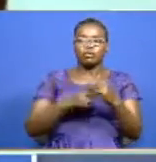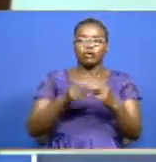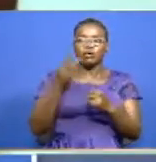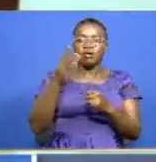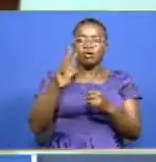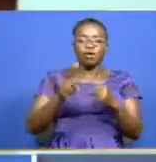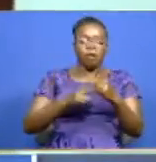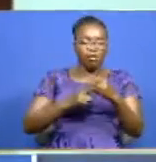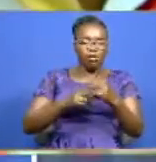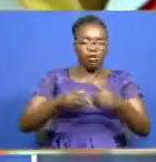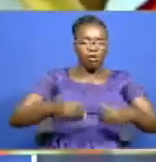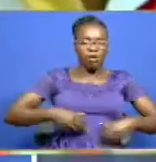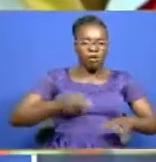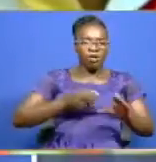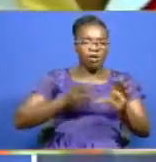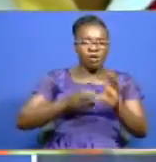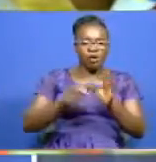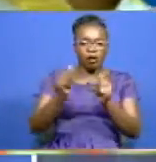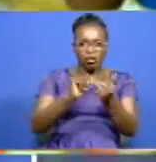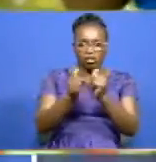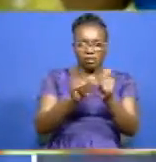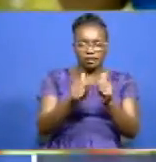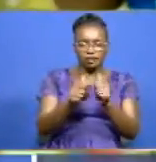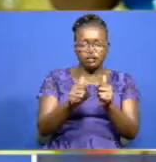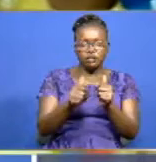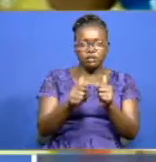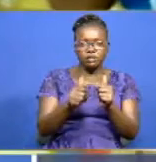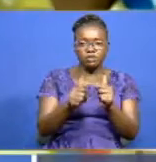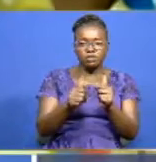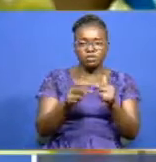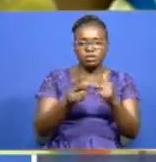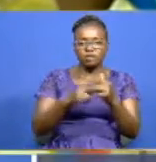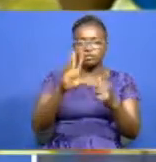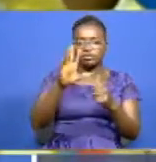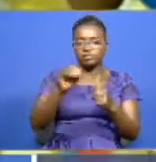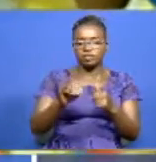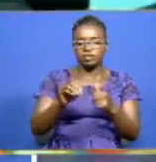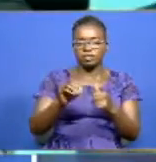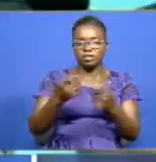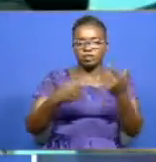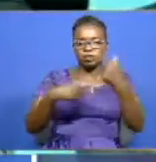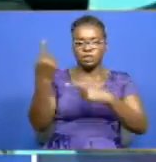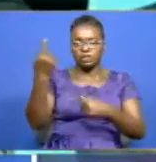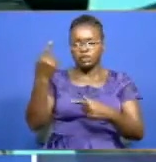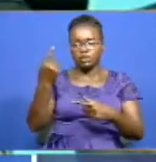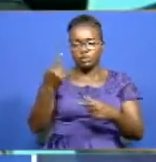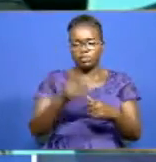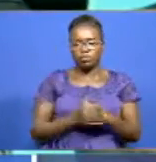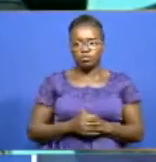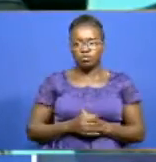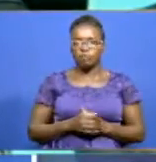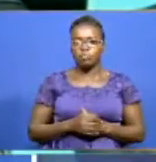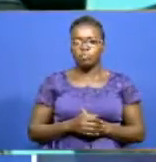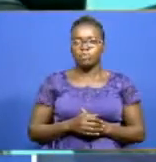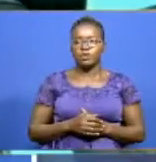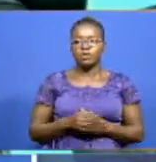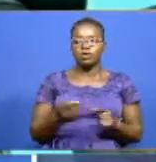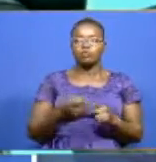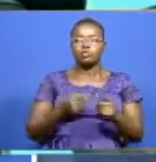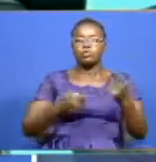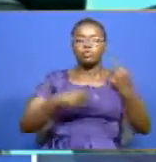11,737 youth participated in the competition, of which 750 emerged winners. From the